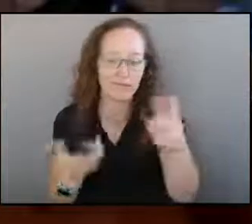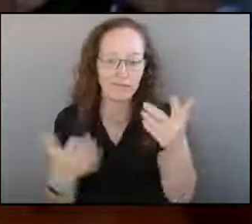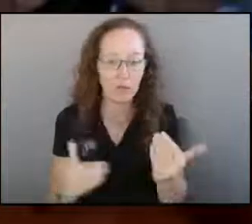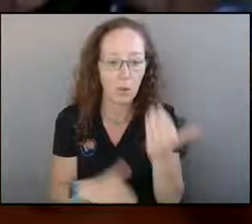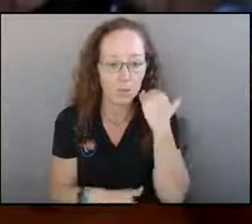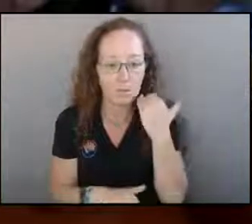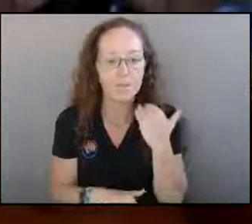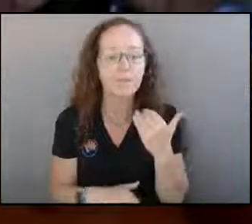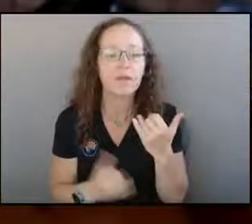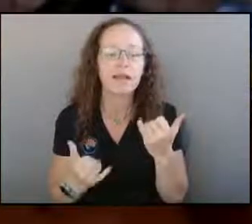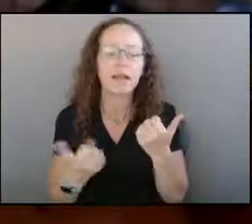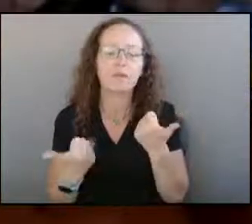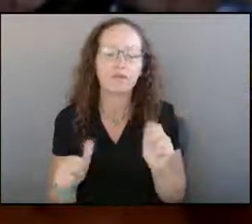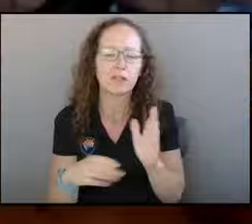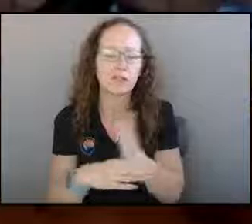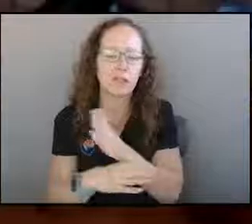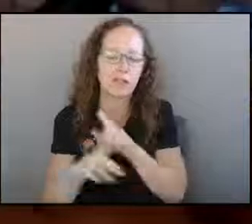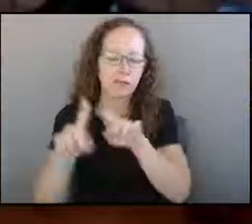screen here